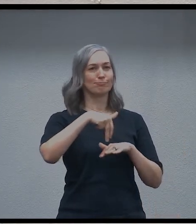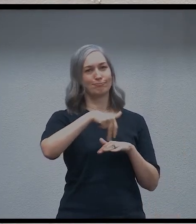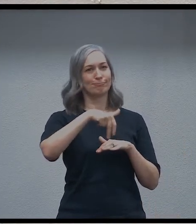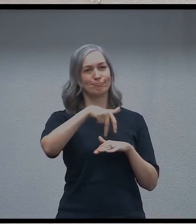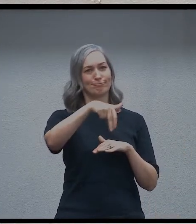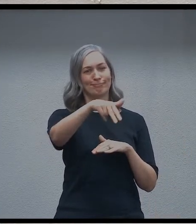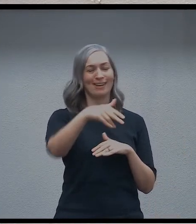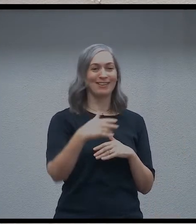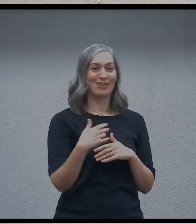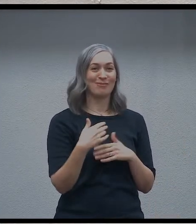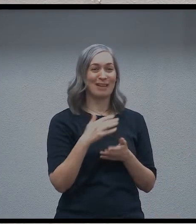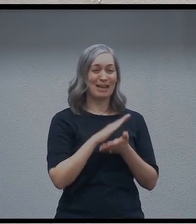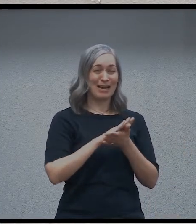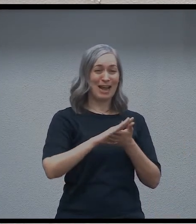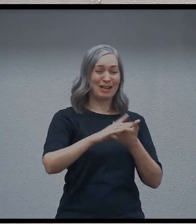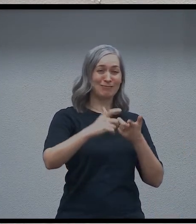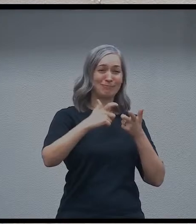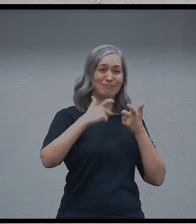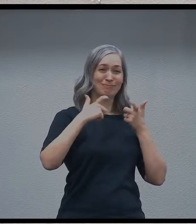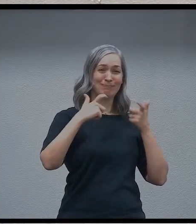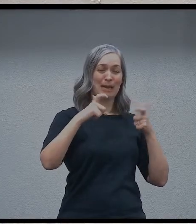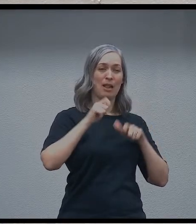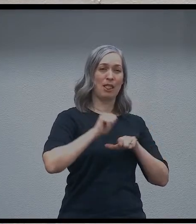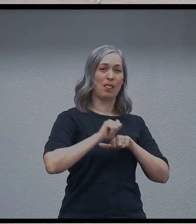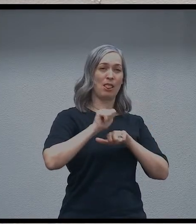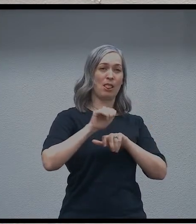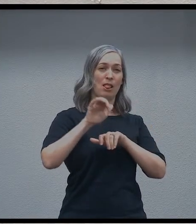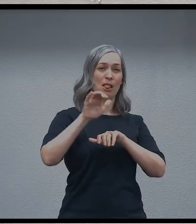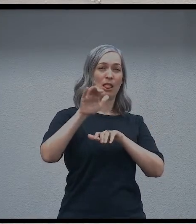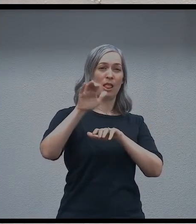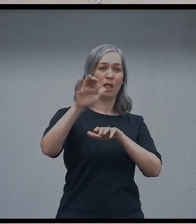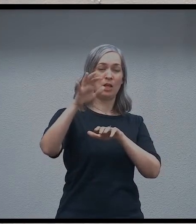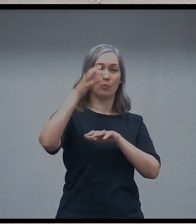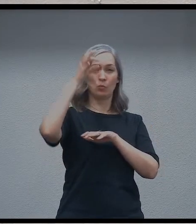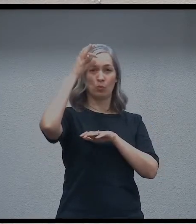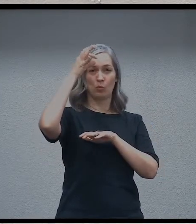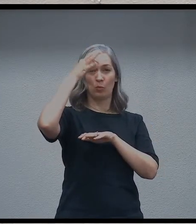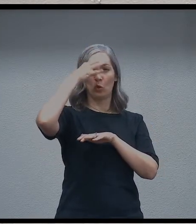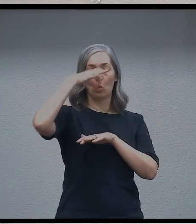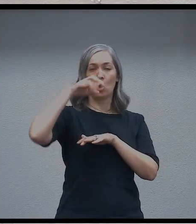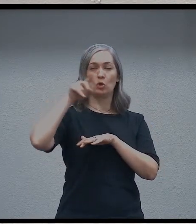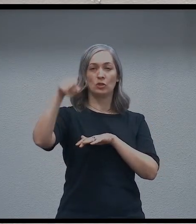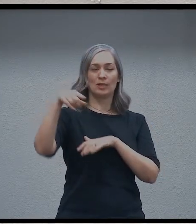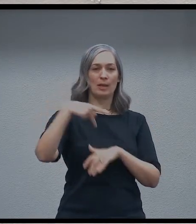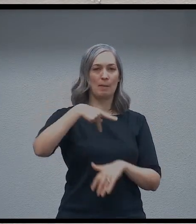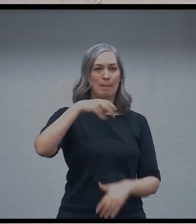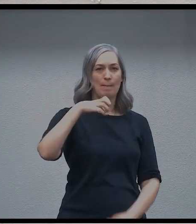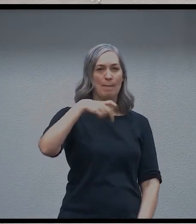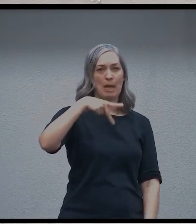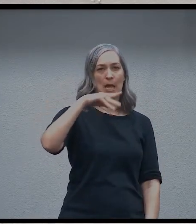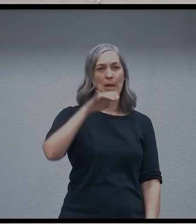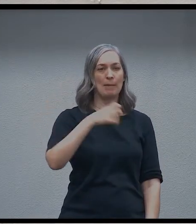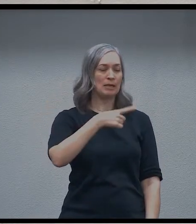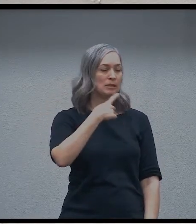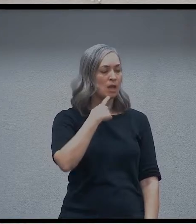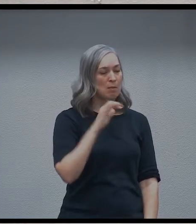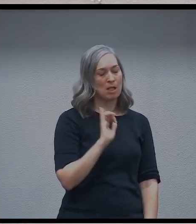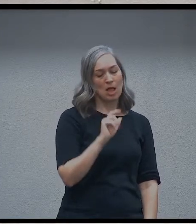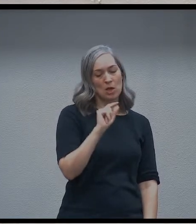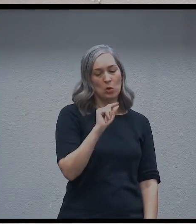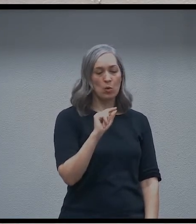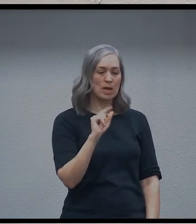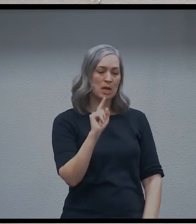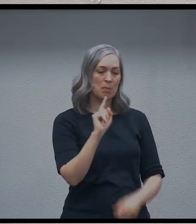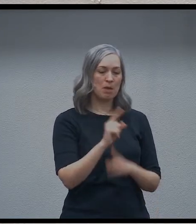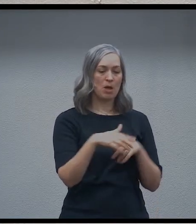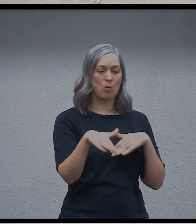And so there was this like nice big hill that's near Casa. And Pepe was like, hey, it's like a 20-minute walk. It's not that bad. It was not 20 minutes, people.